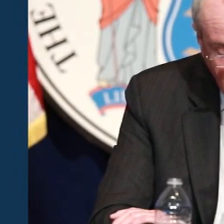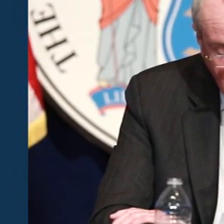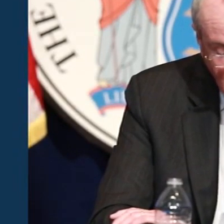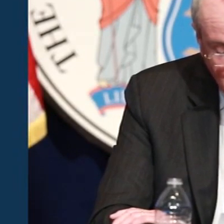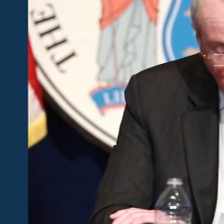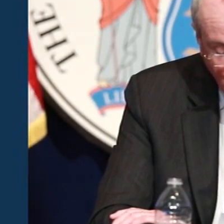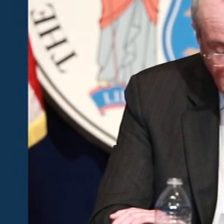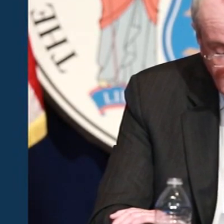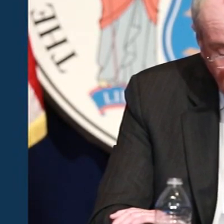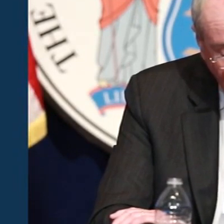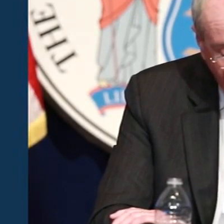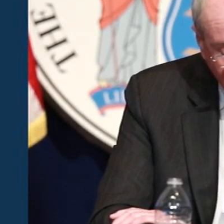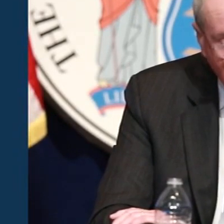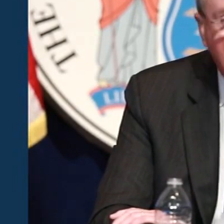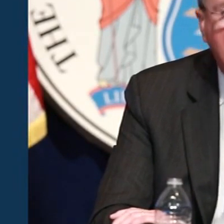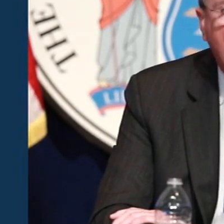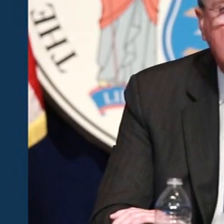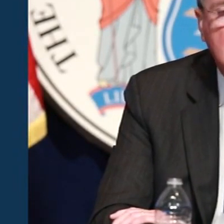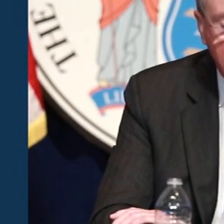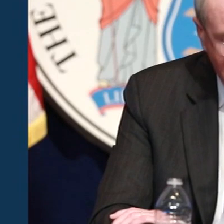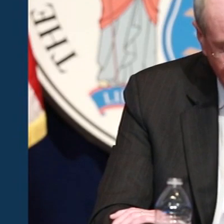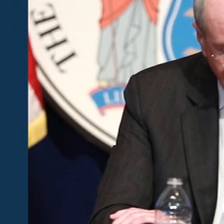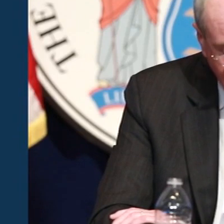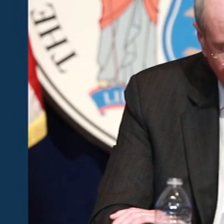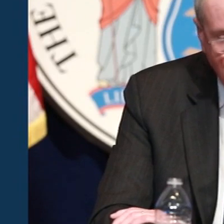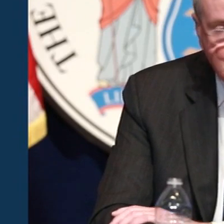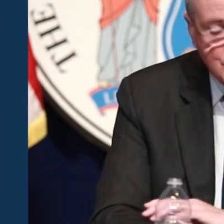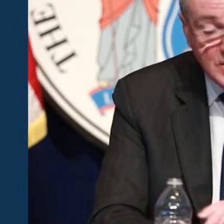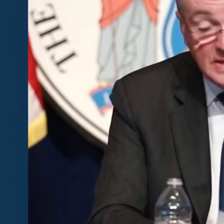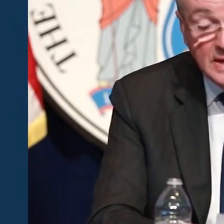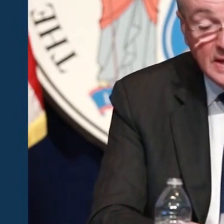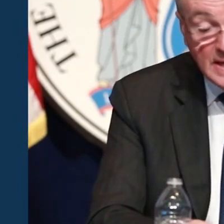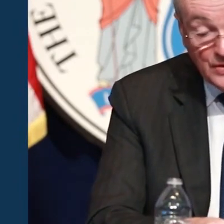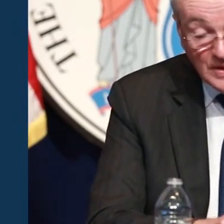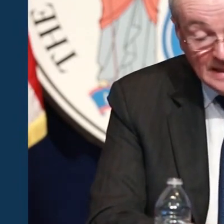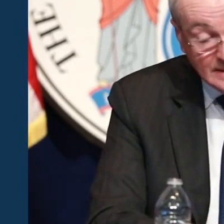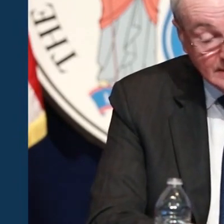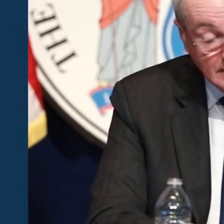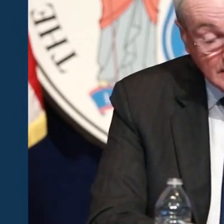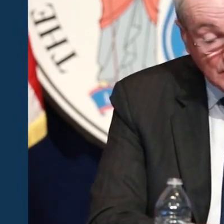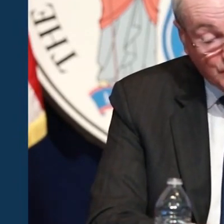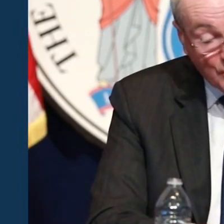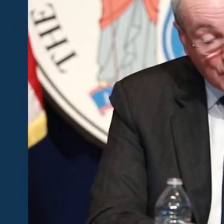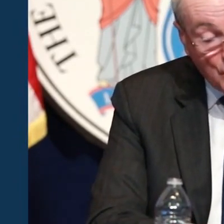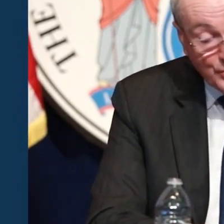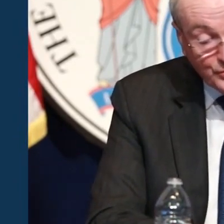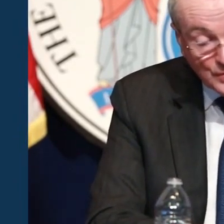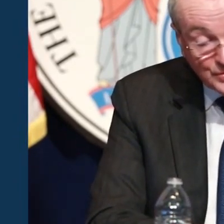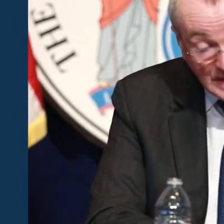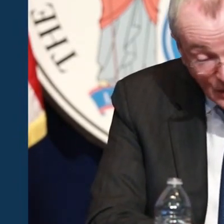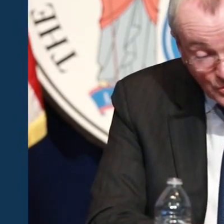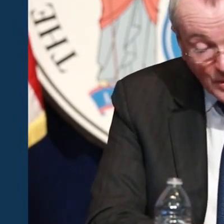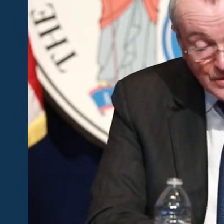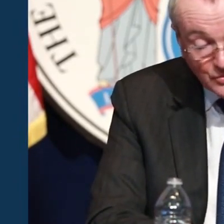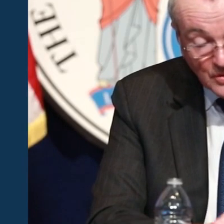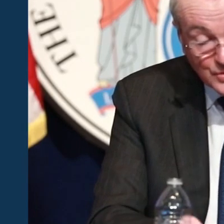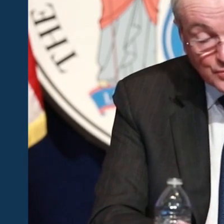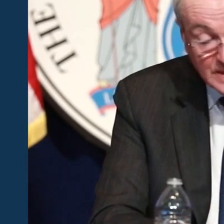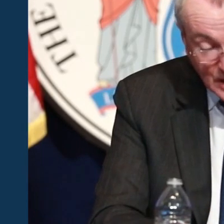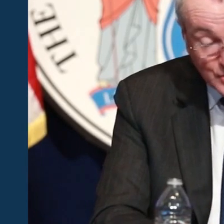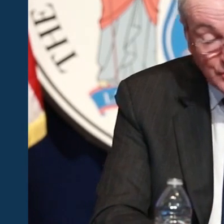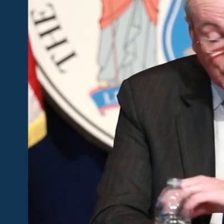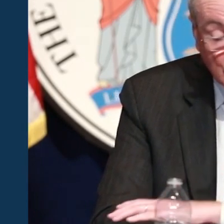off until 30 days after our current public health emergency has ended. Further, all service downgrades,